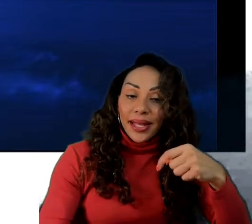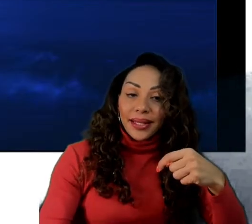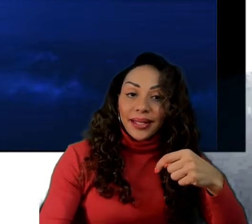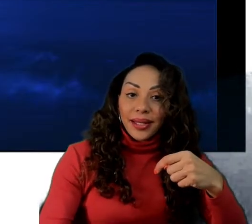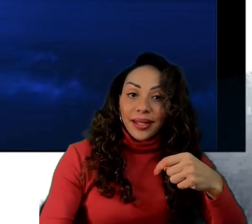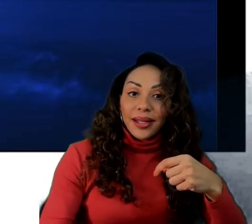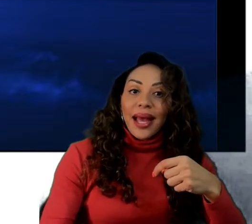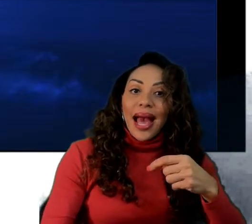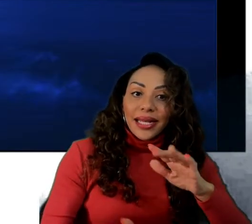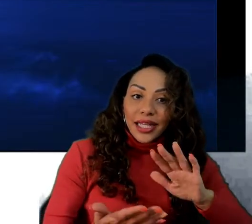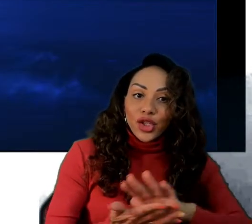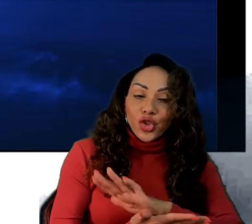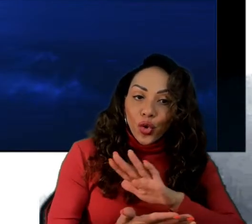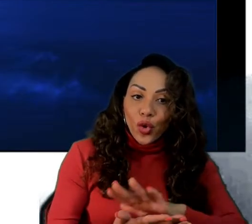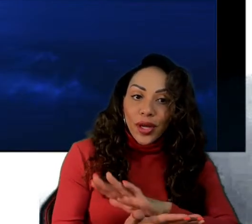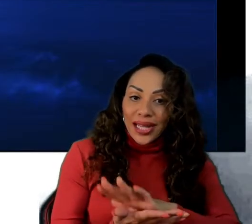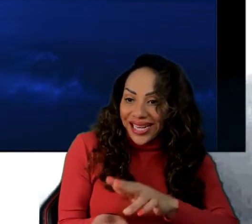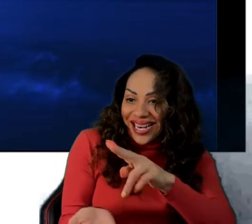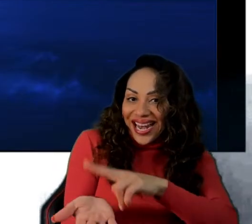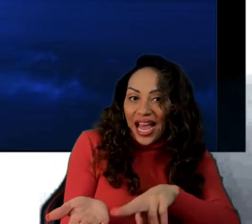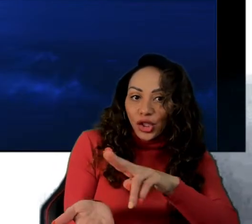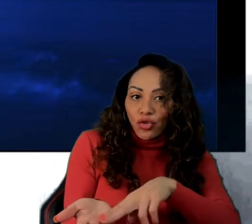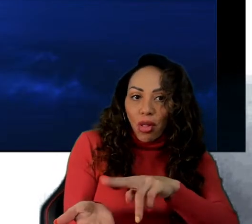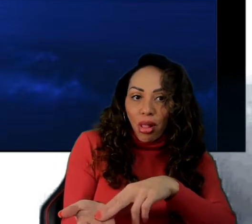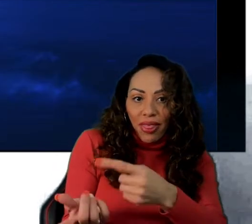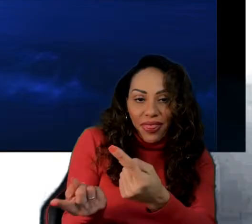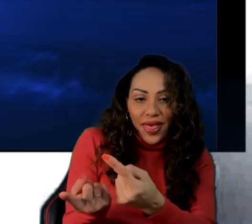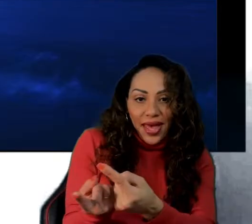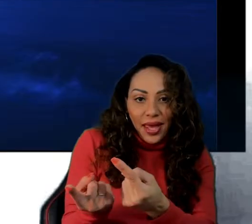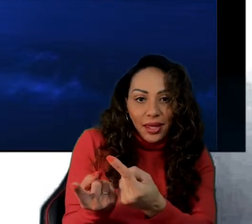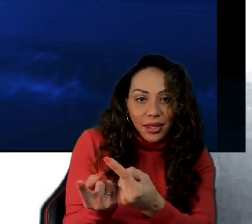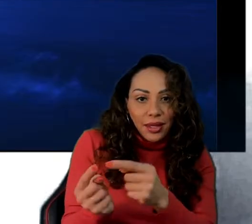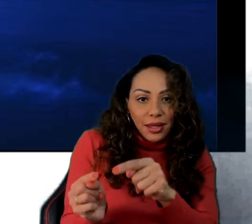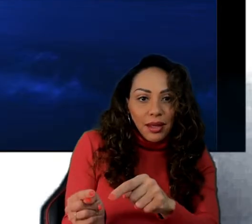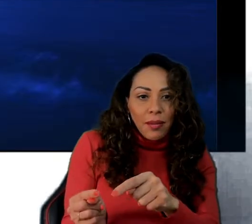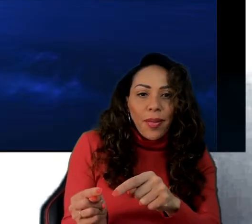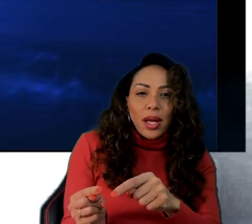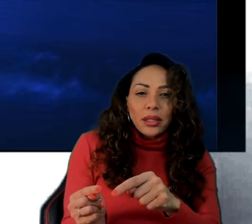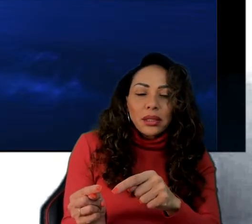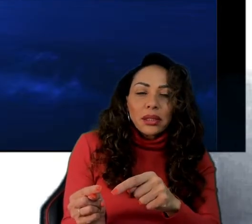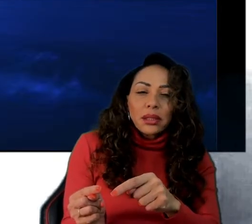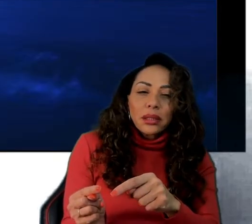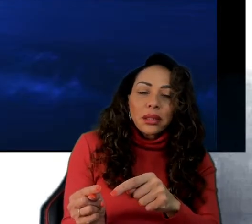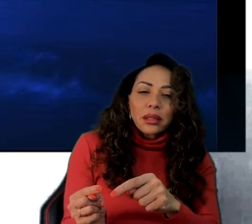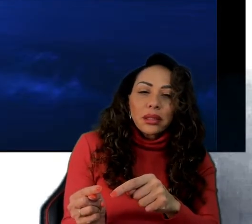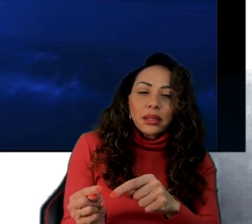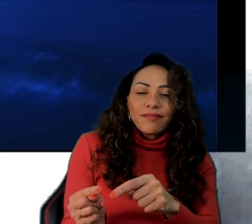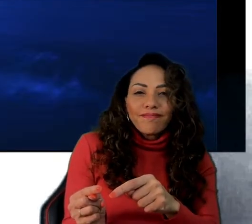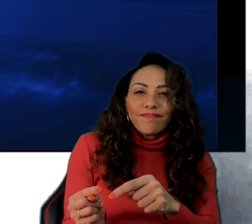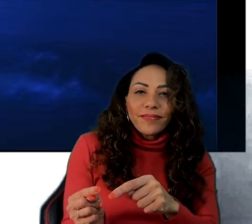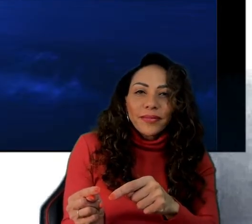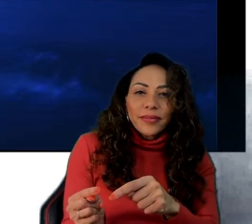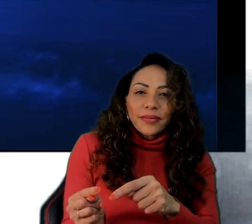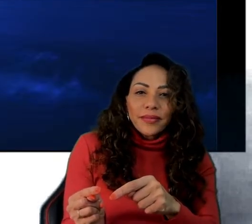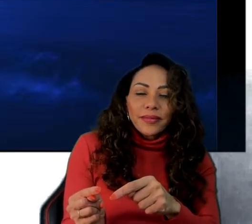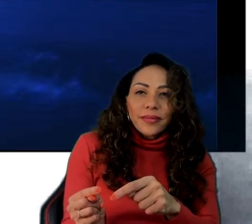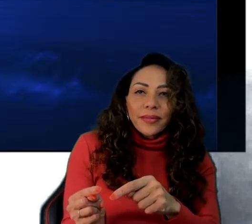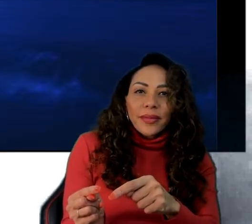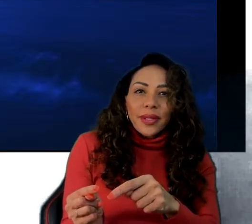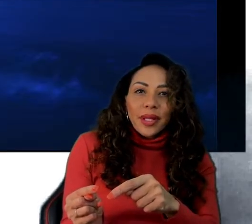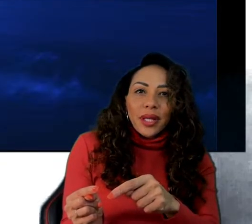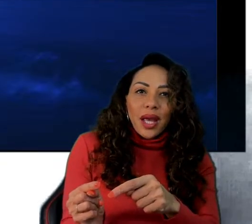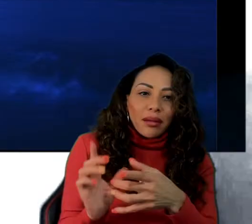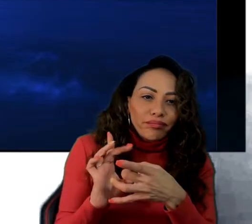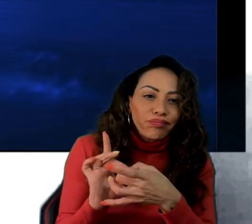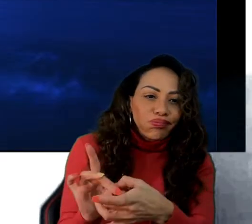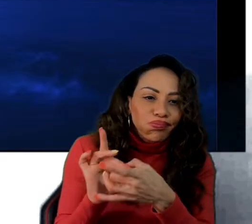scale. So I told you before that algae is very ancient. So we wanted to kind of bring people into a present moment encounter with the